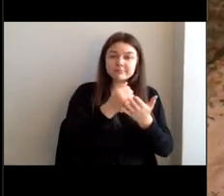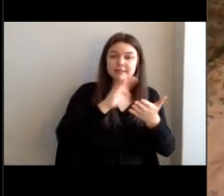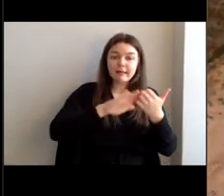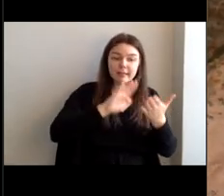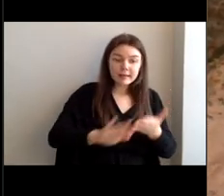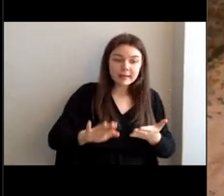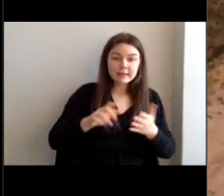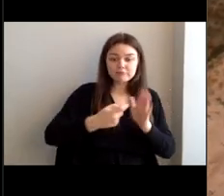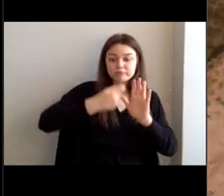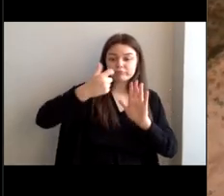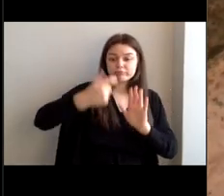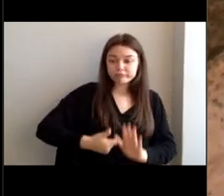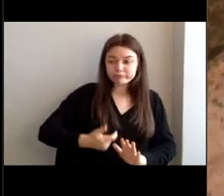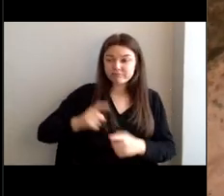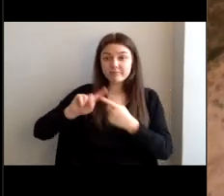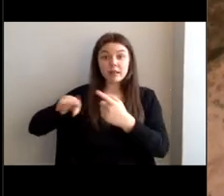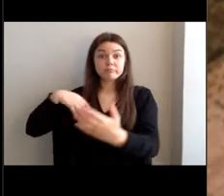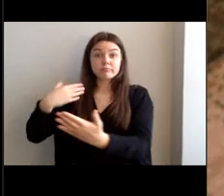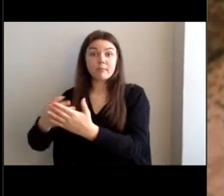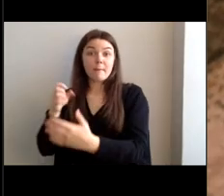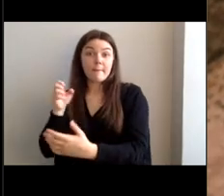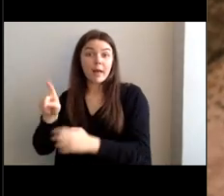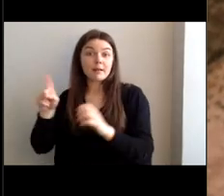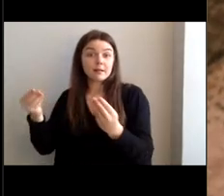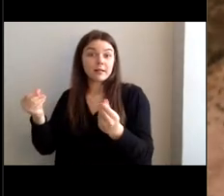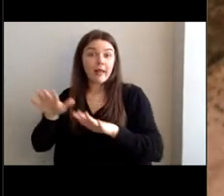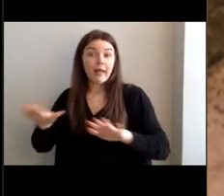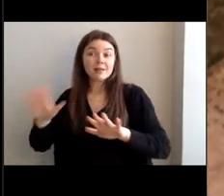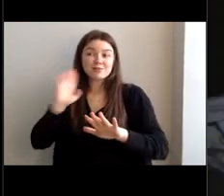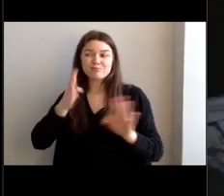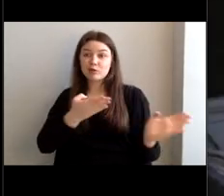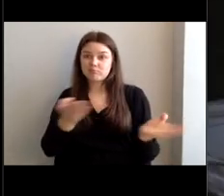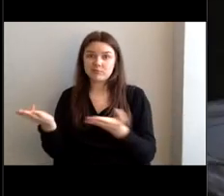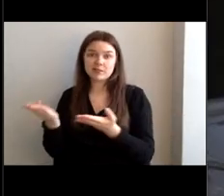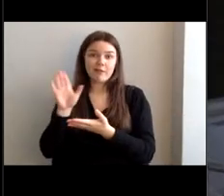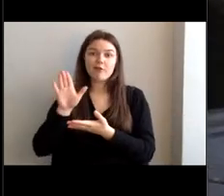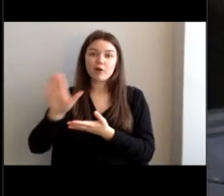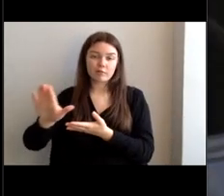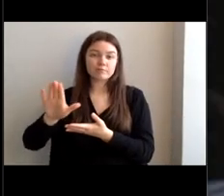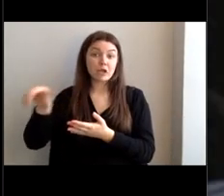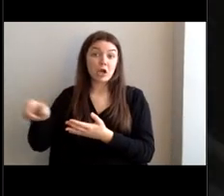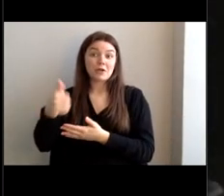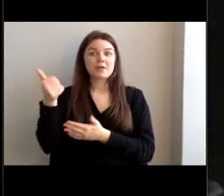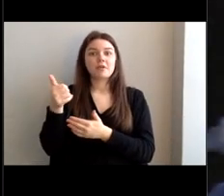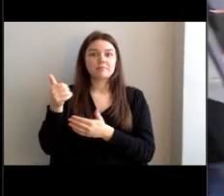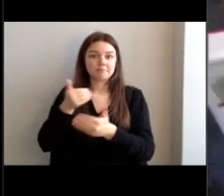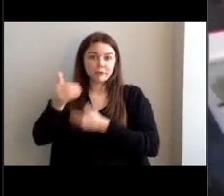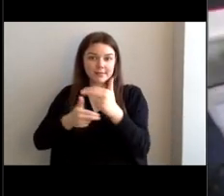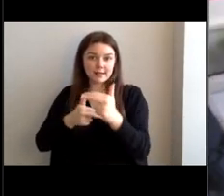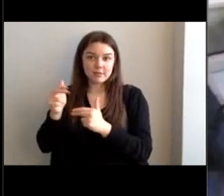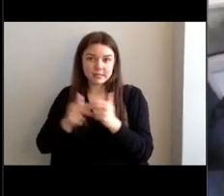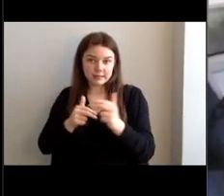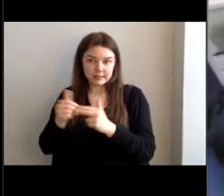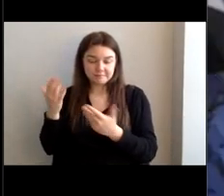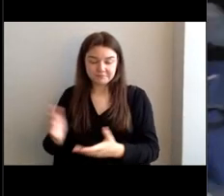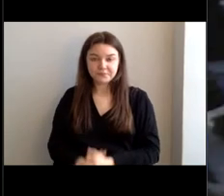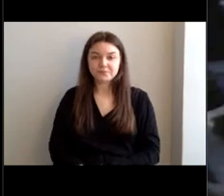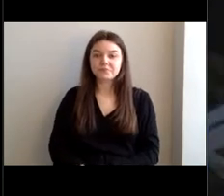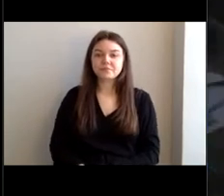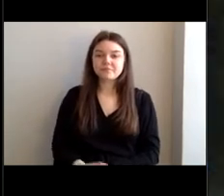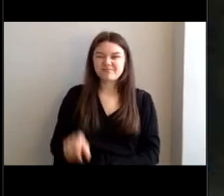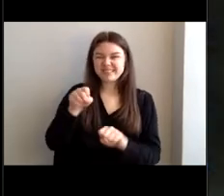and then they deliver their catch at another processing facility most of the time. So these are getting put into a tote,